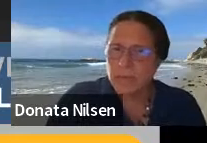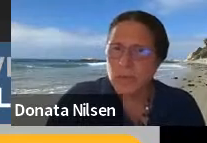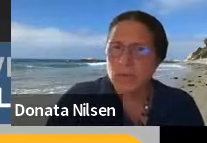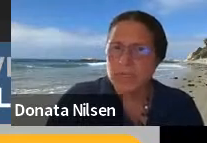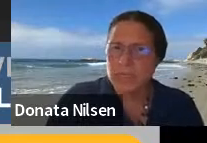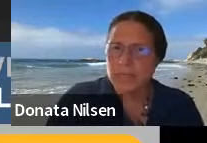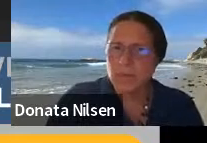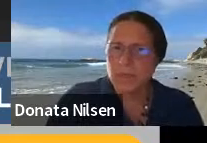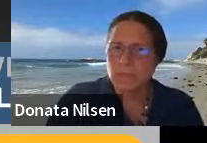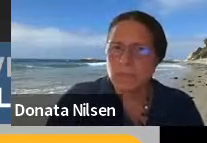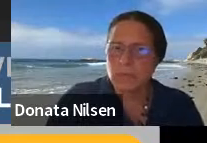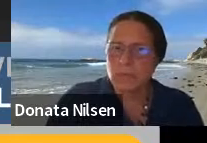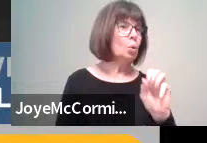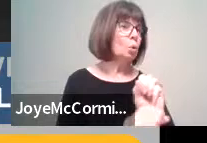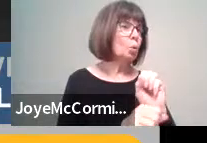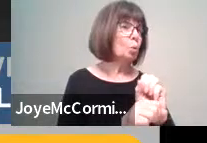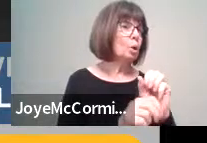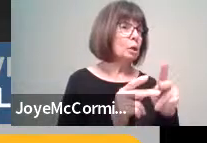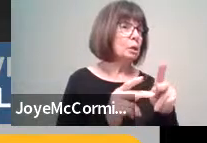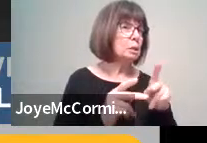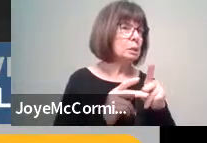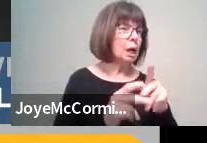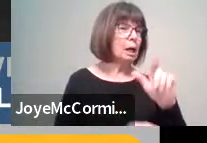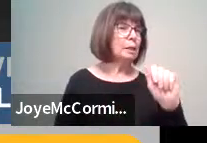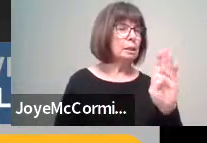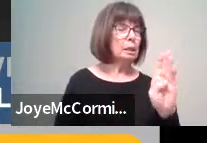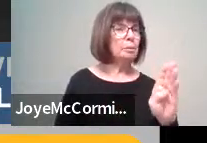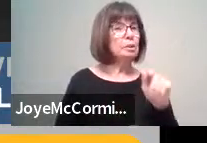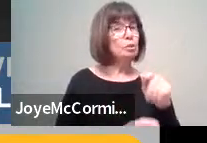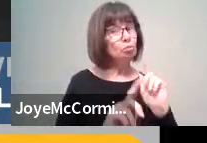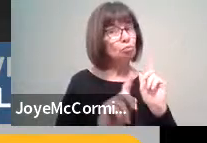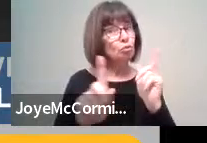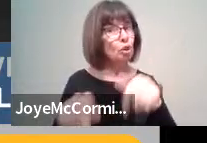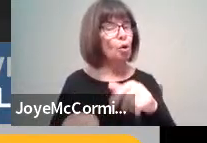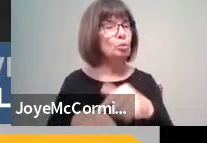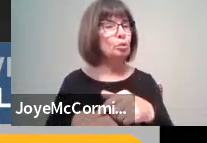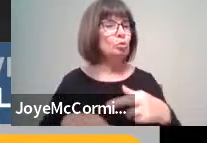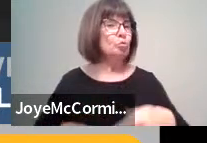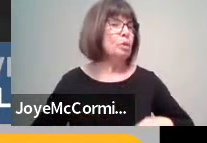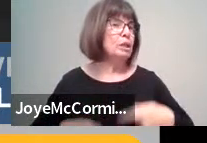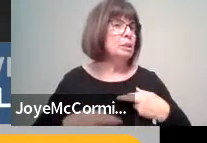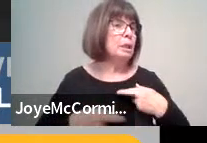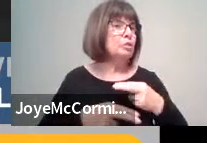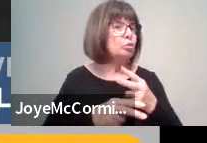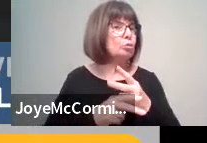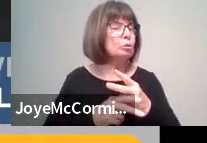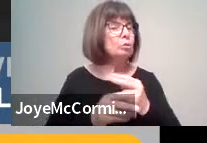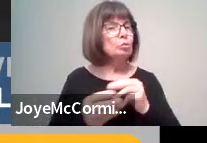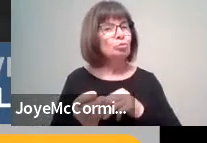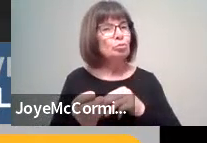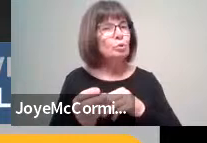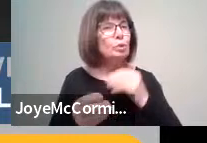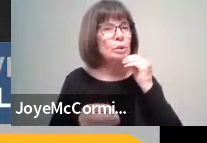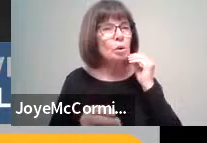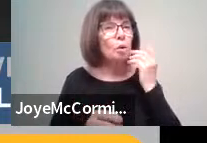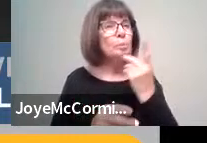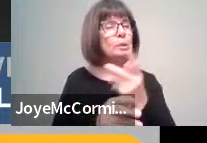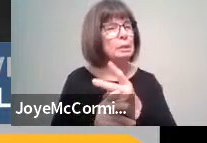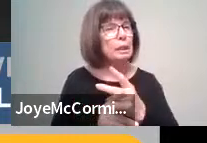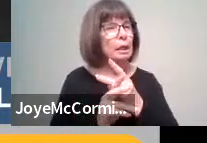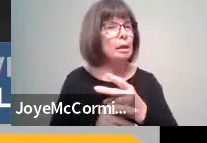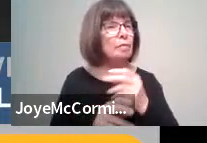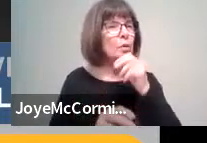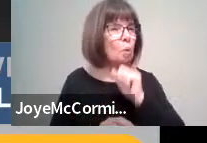deploying, coordinating with them to go to residential care facilities for the elderly and adult residential facilities to